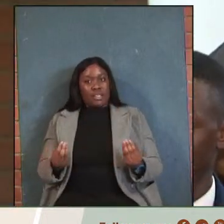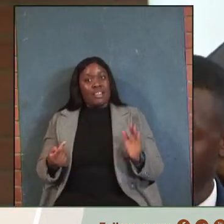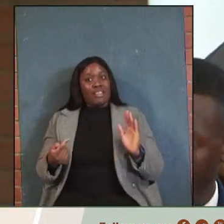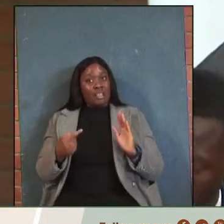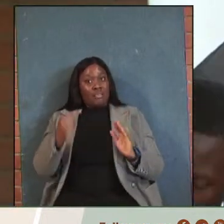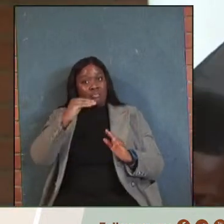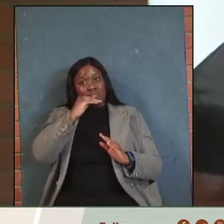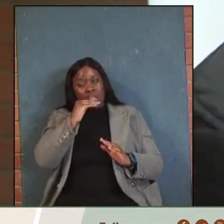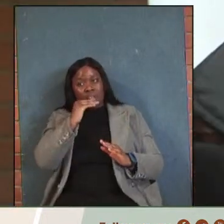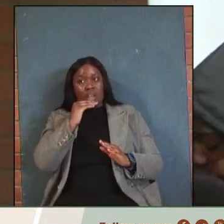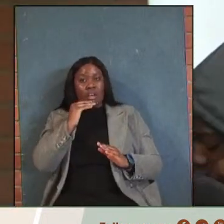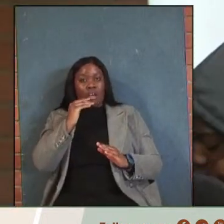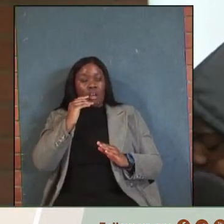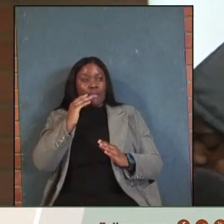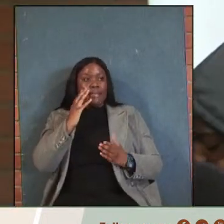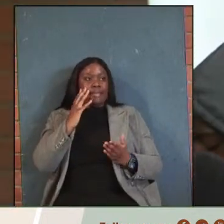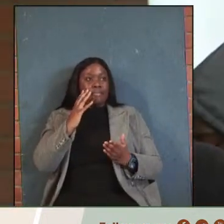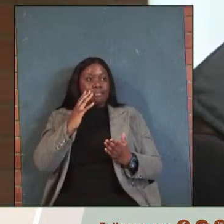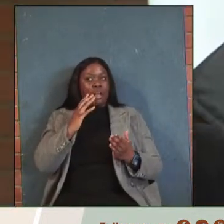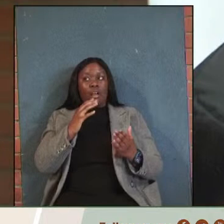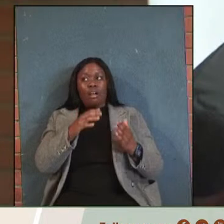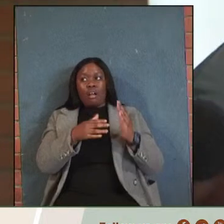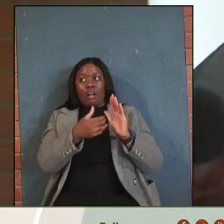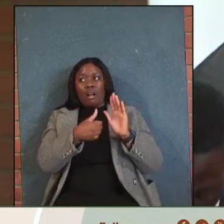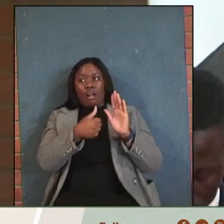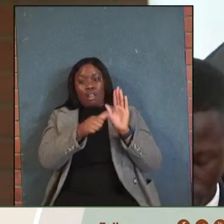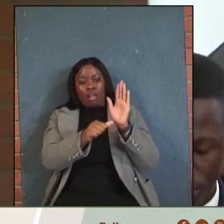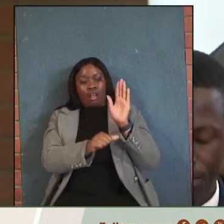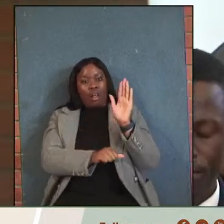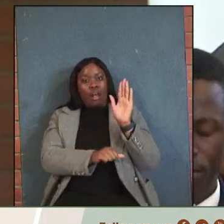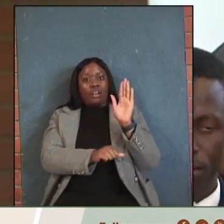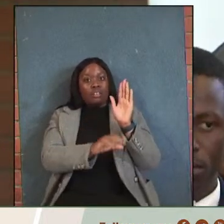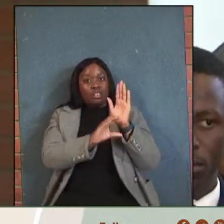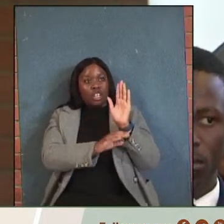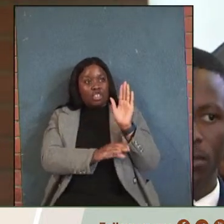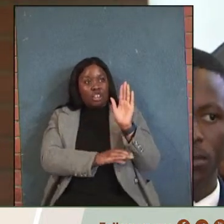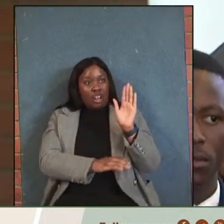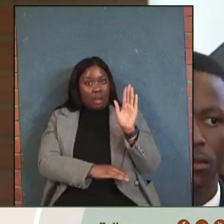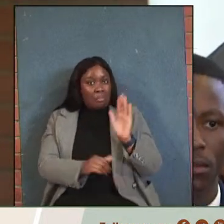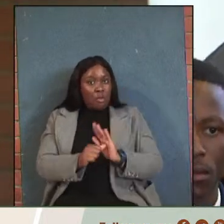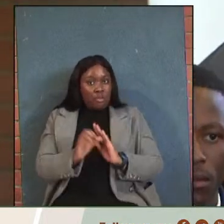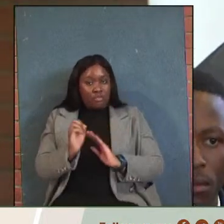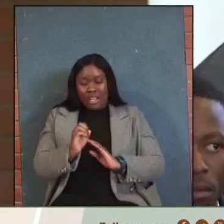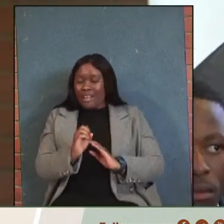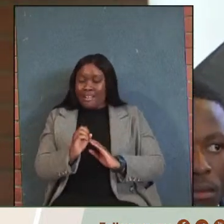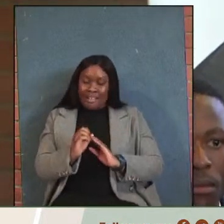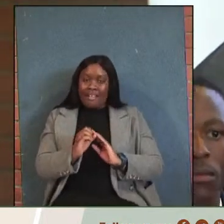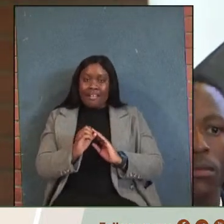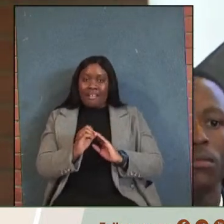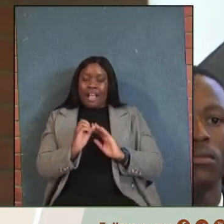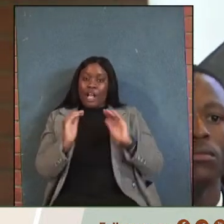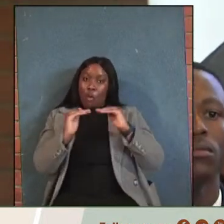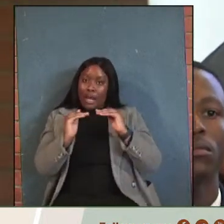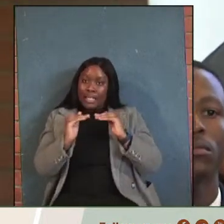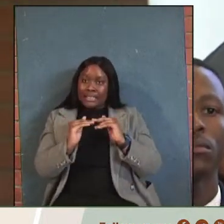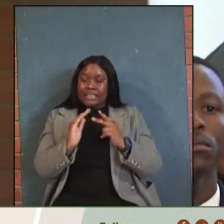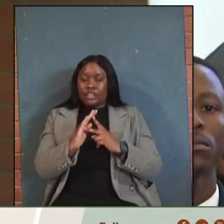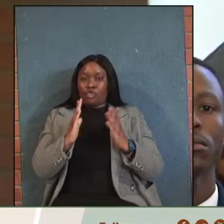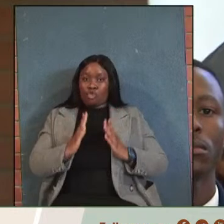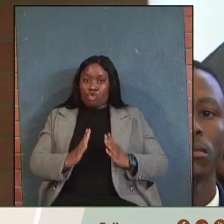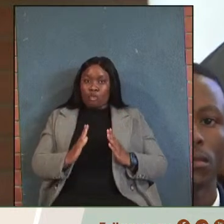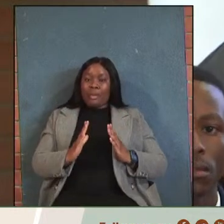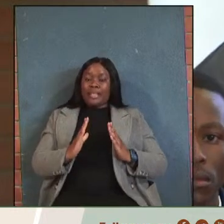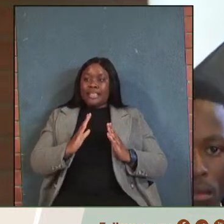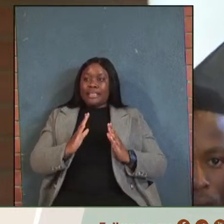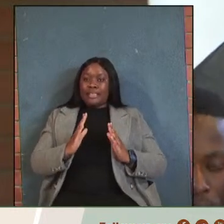that the rights in the other sections do not apply to them too. The sections that deal with equality, human dignity,